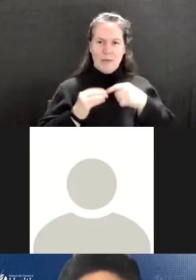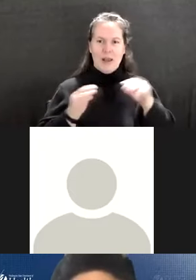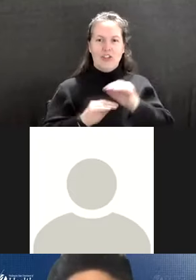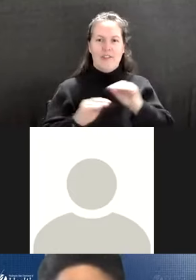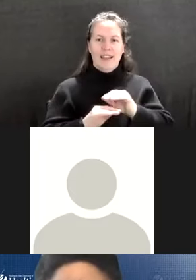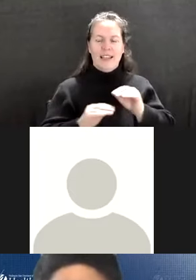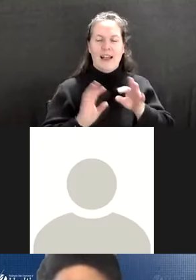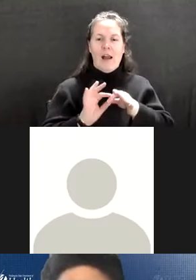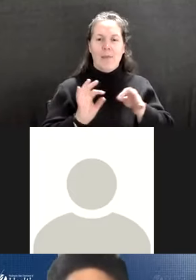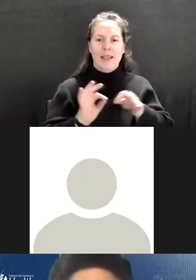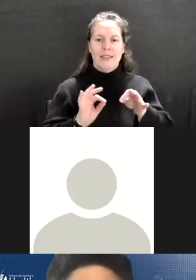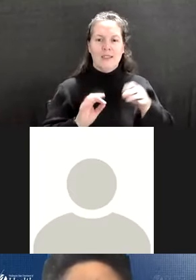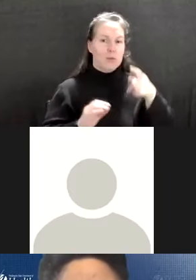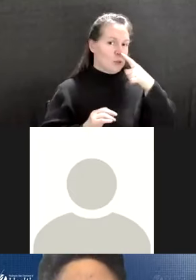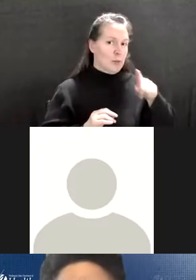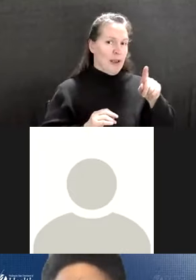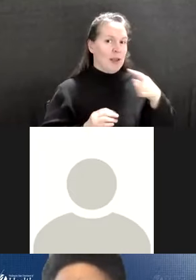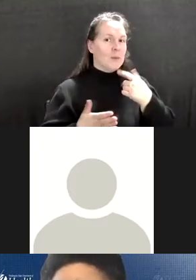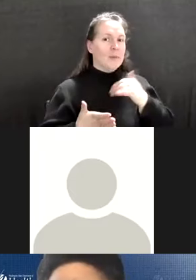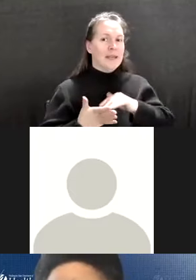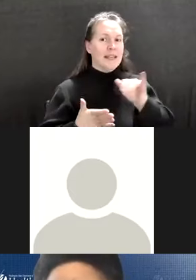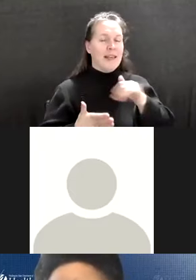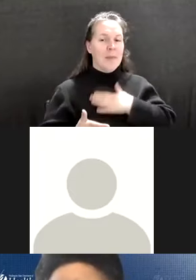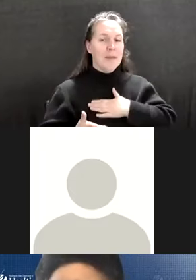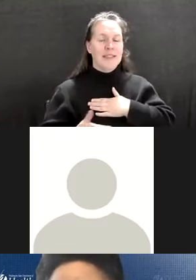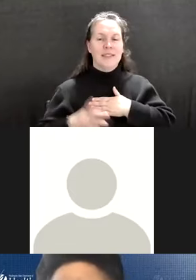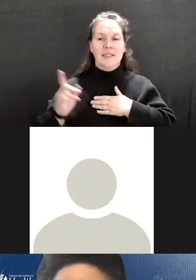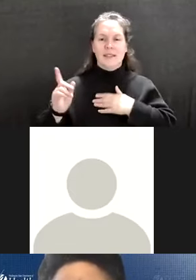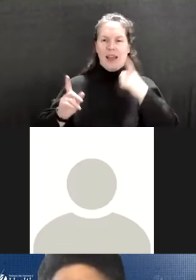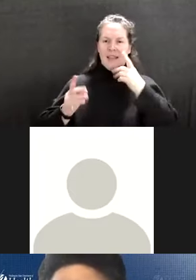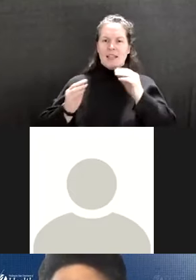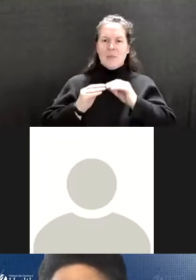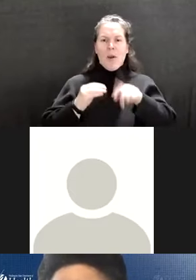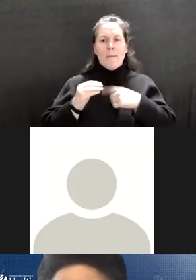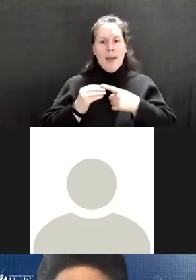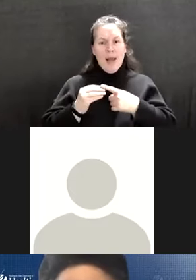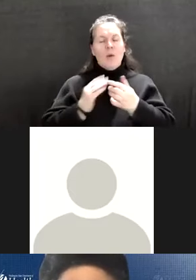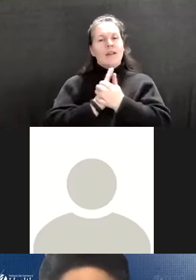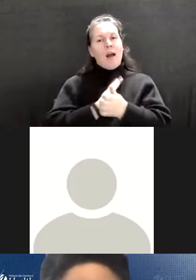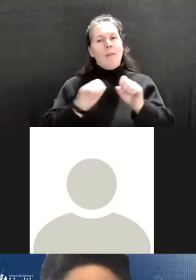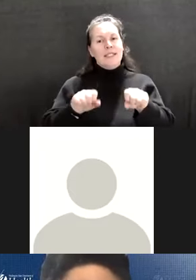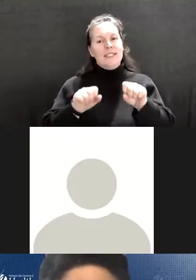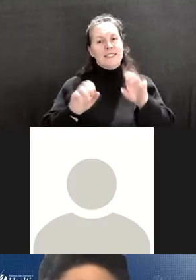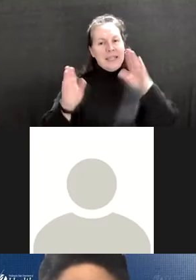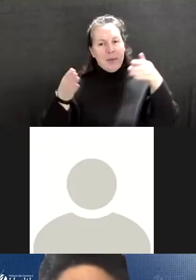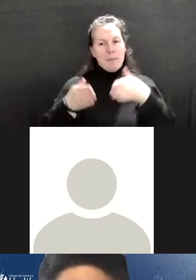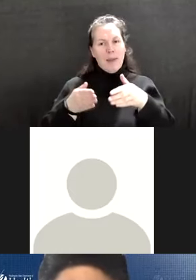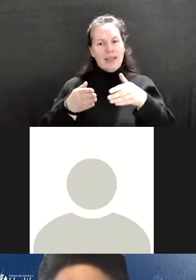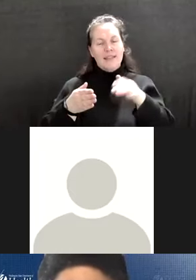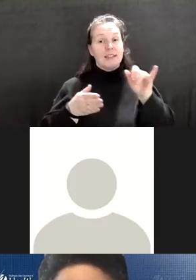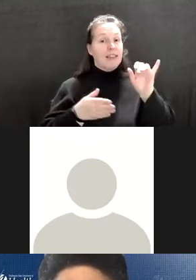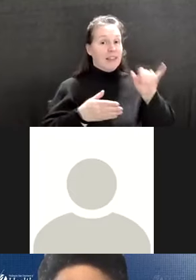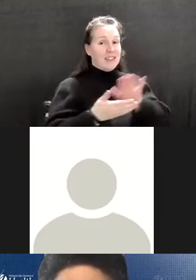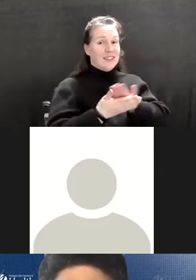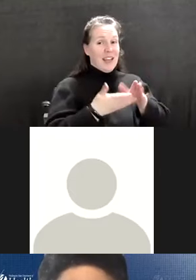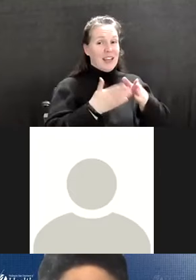comments. Would you mind repeating that? I apologize. I think it's more about being competency-based, if that's a nice way to wrap